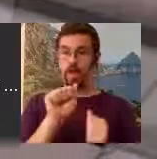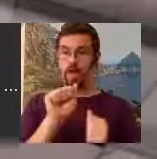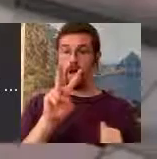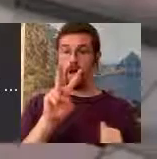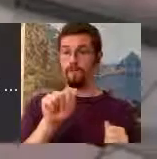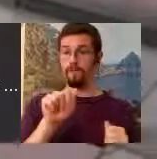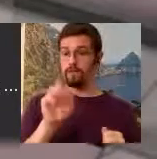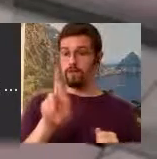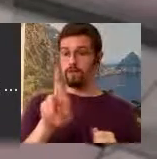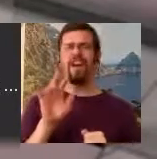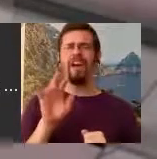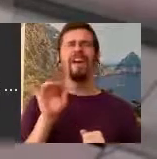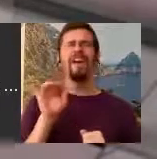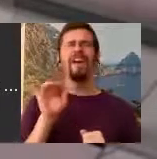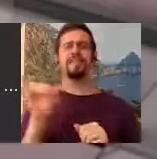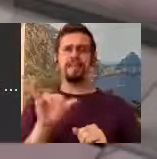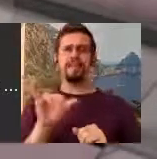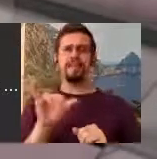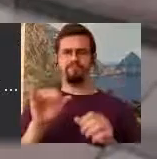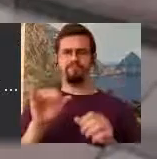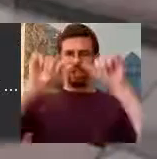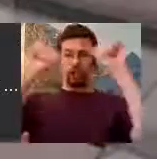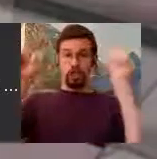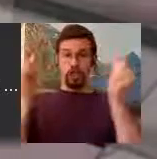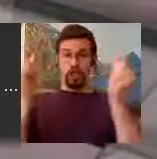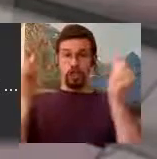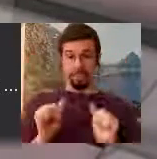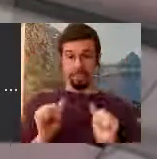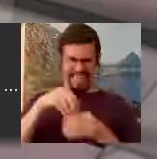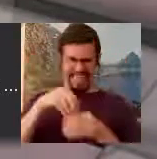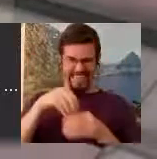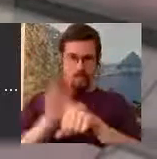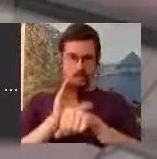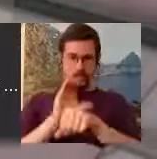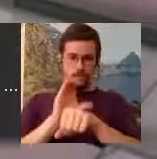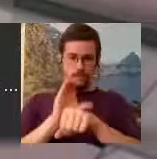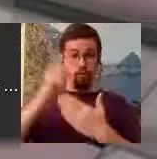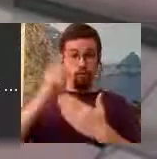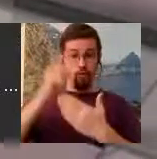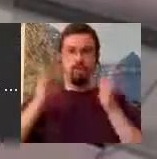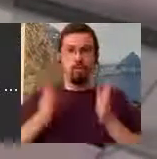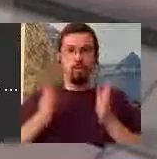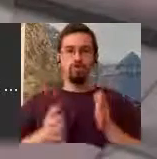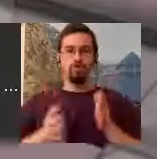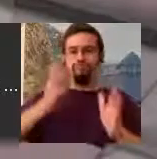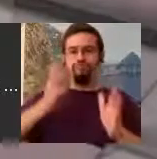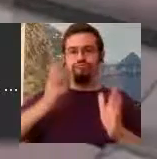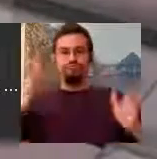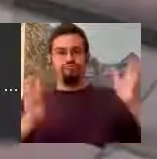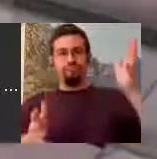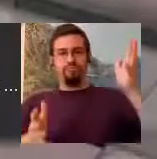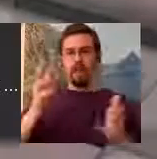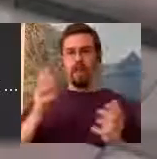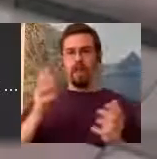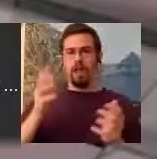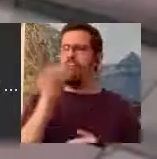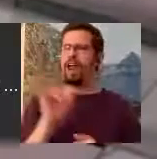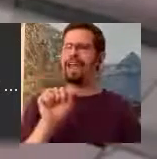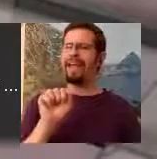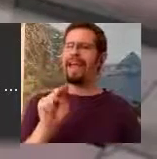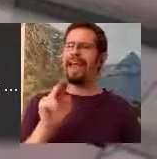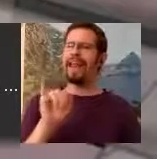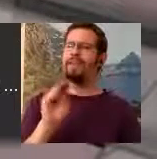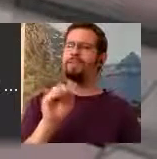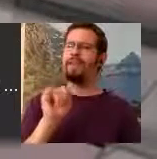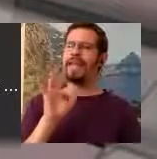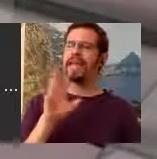like a moving figure inside a computer program. And it's almost like an animated doll,